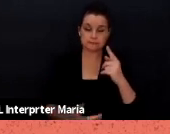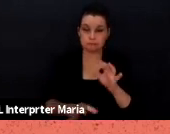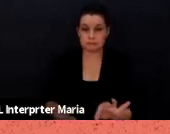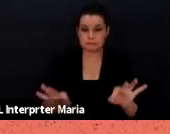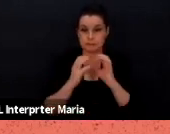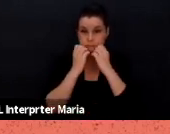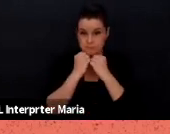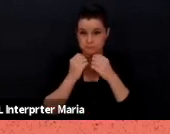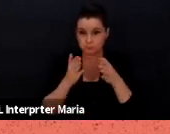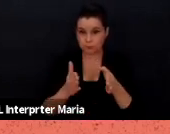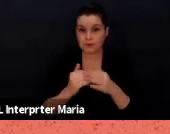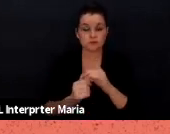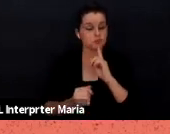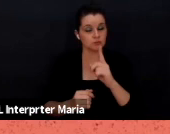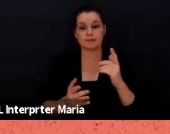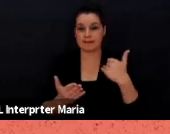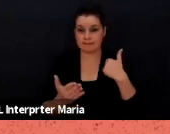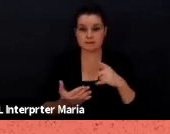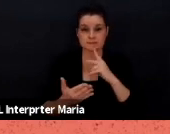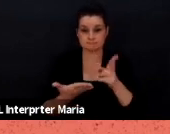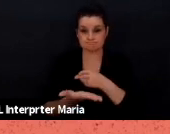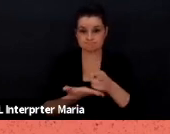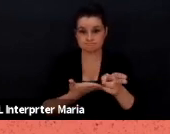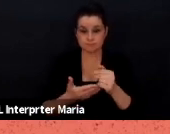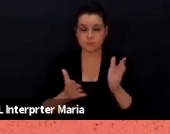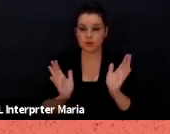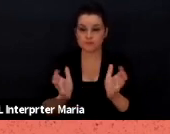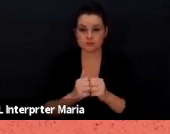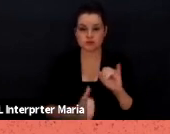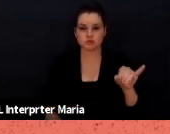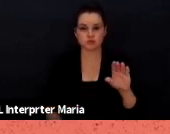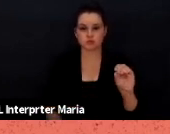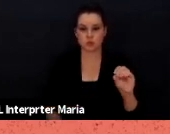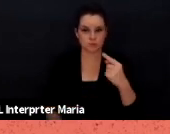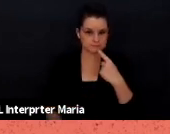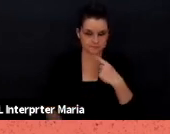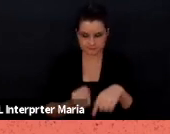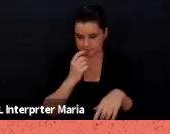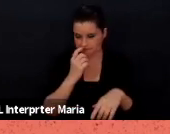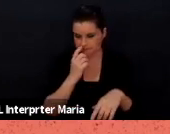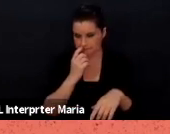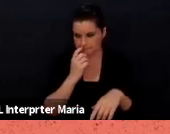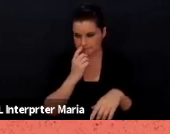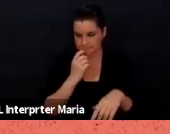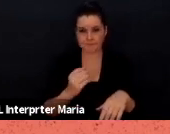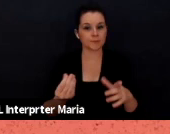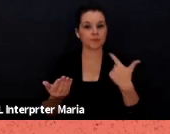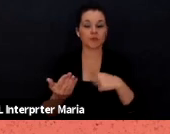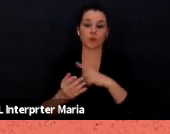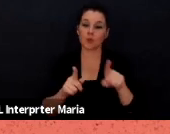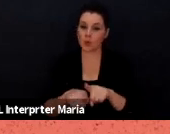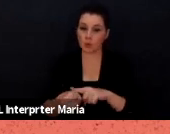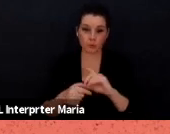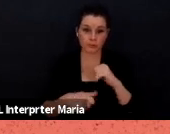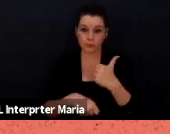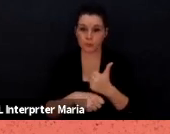So they're really having these authentic conversations that Joe spoke of. So we've also created